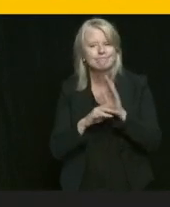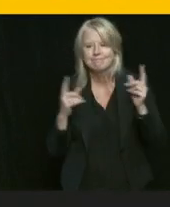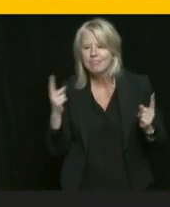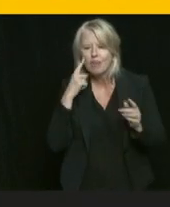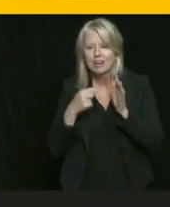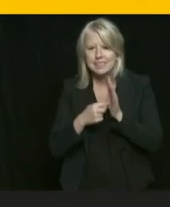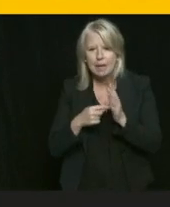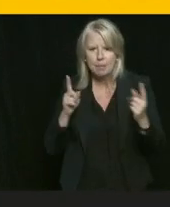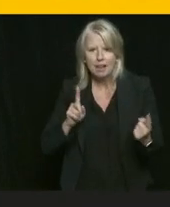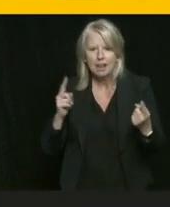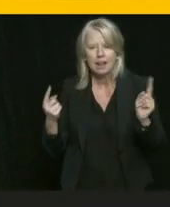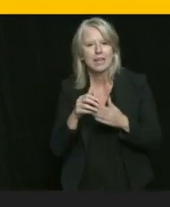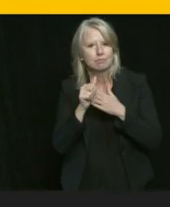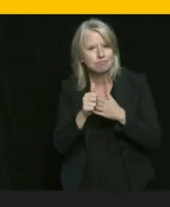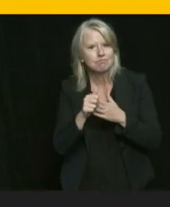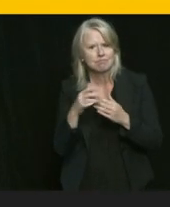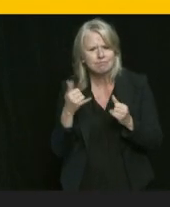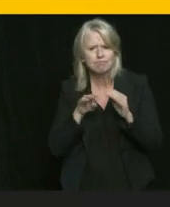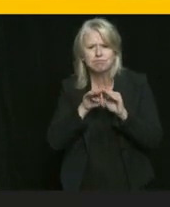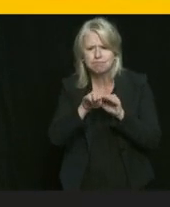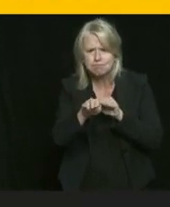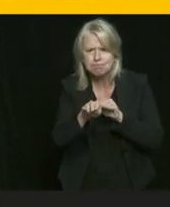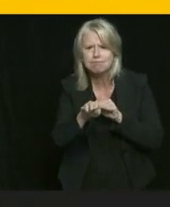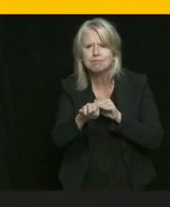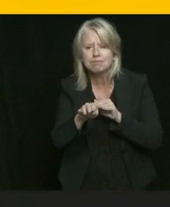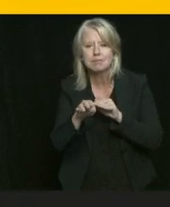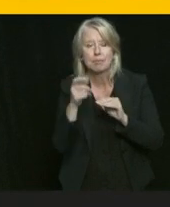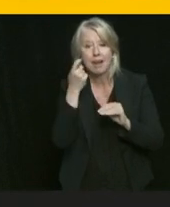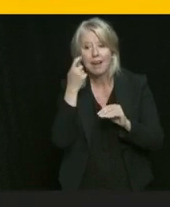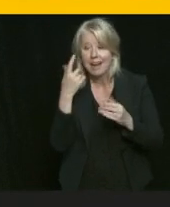distancing, exemplary hygiene, and mime.